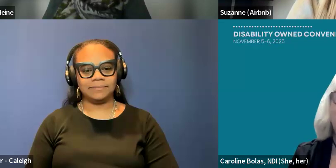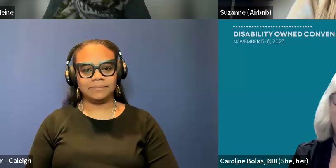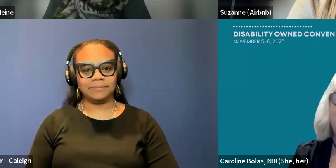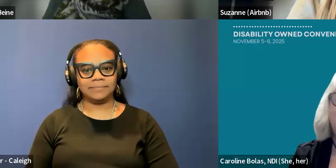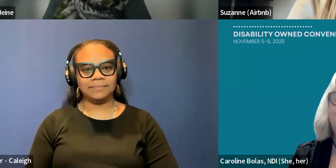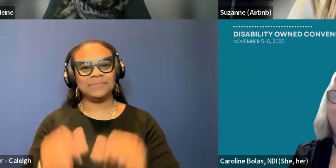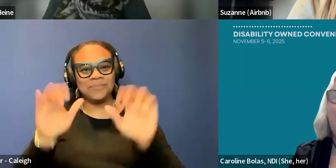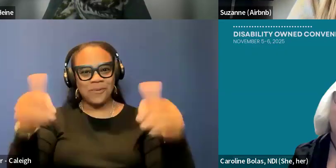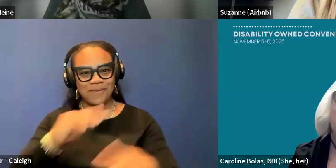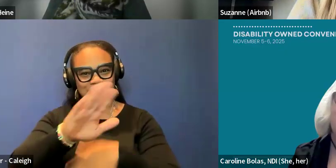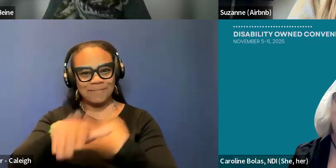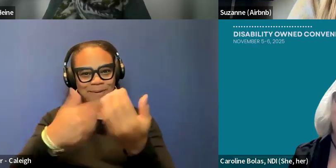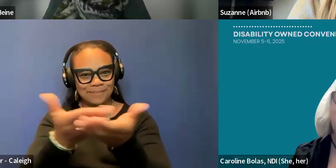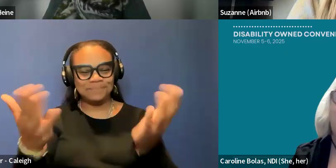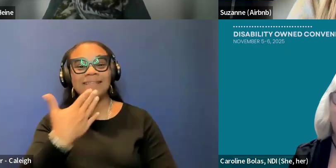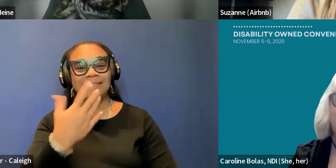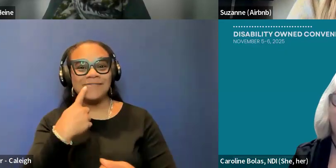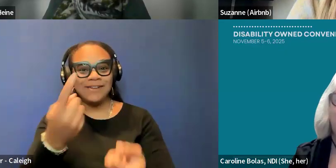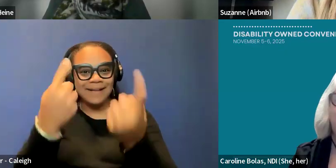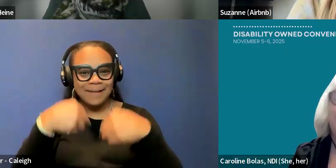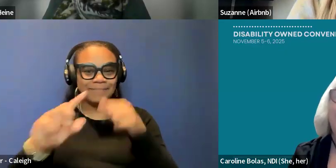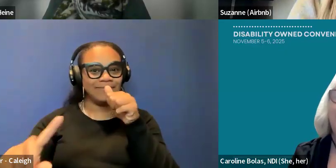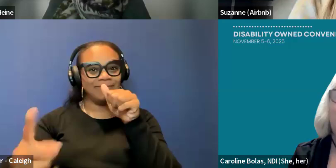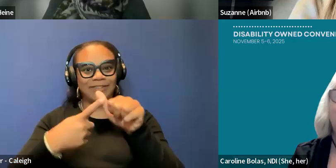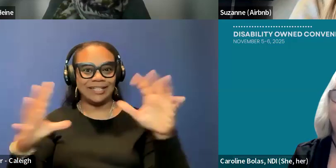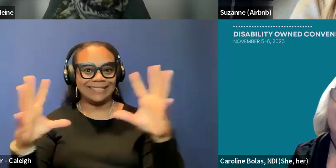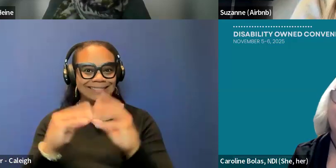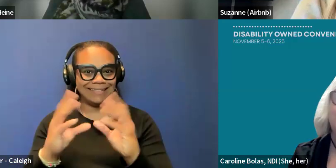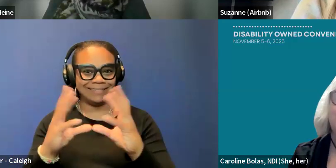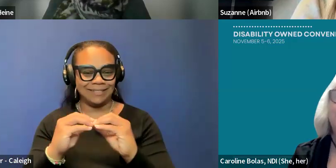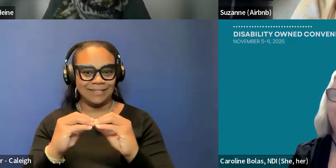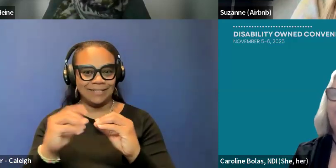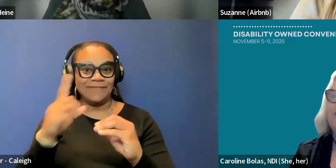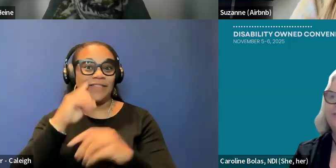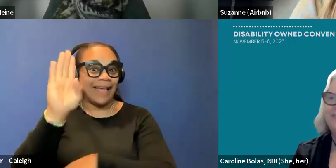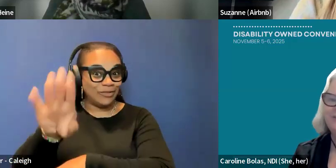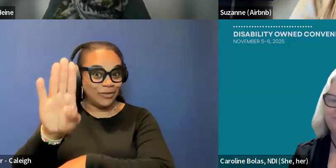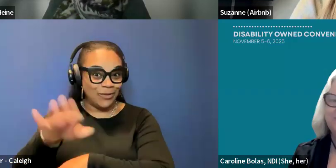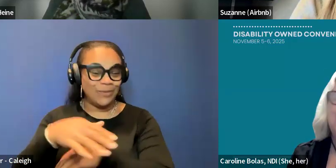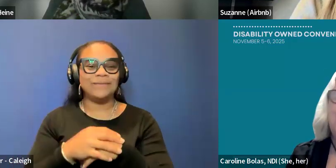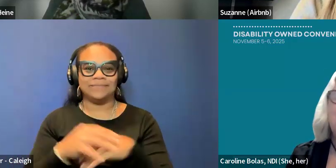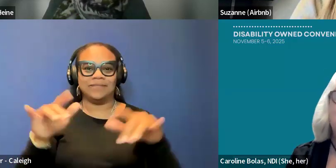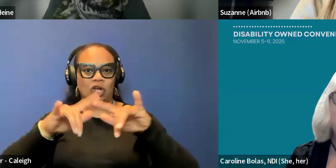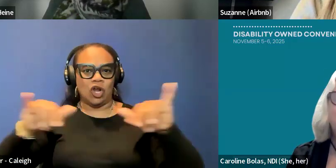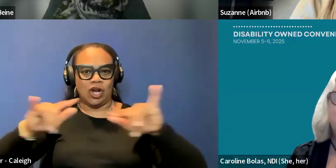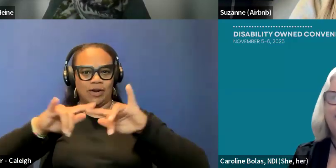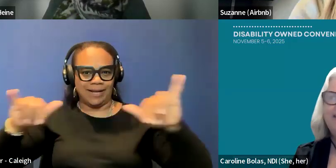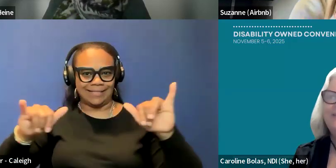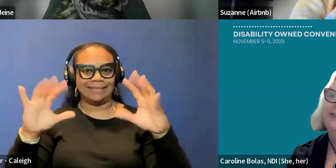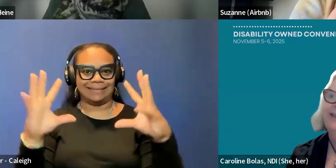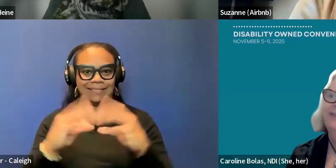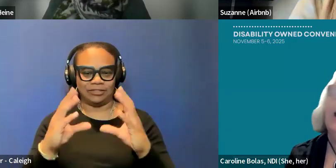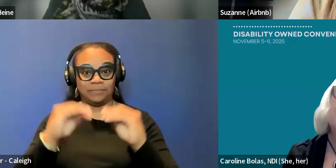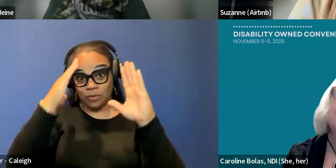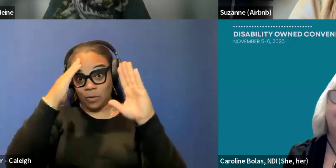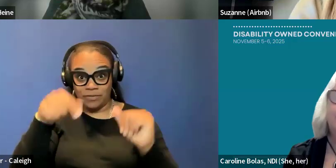Welcome, everybody. Thank you for coming to our first session of the afternoon. That's a concurrent session. Hopefully, you're